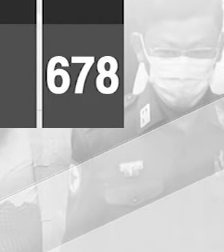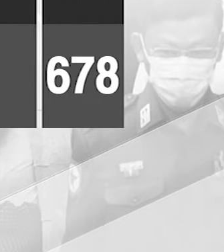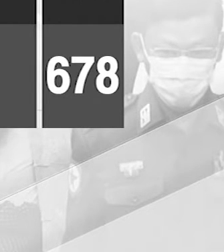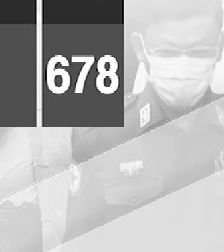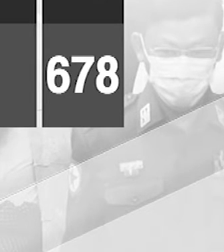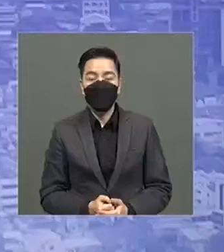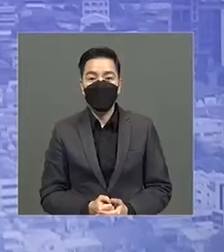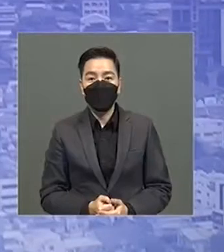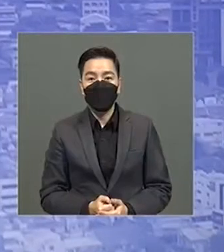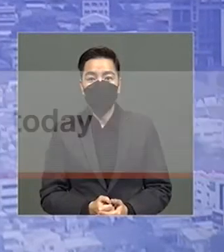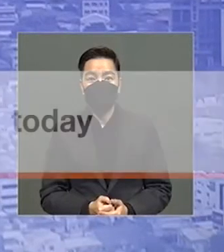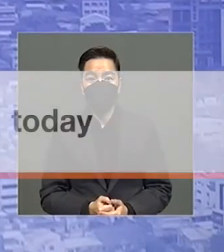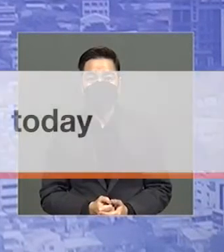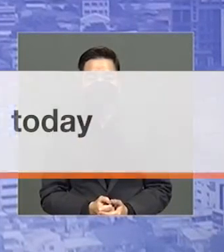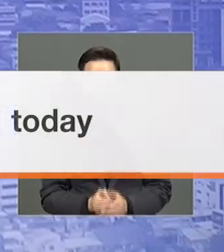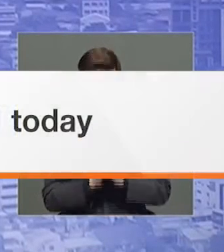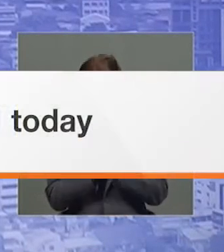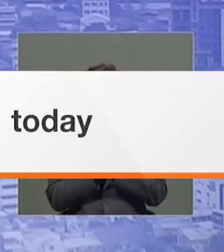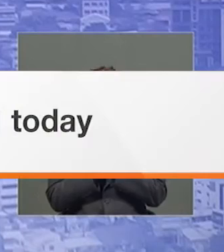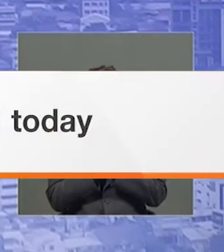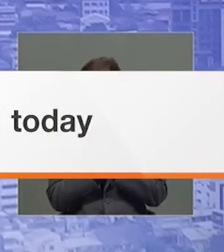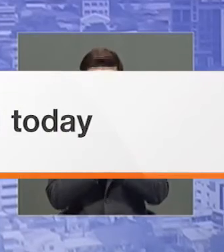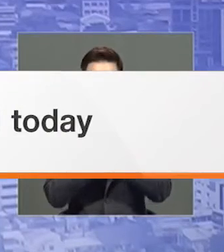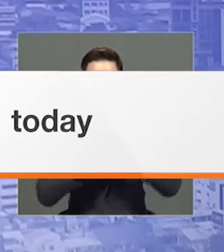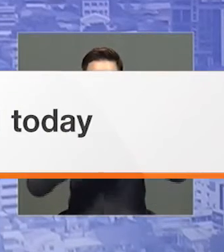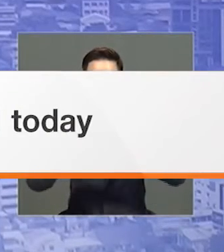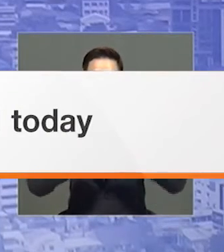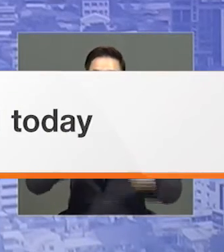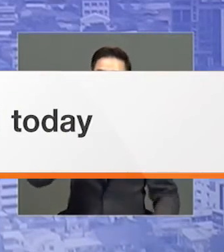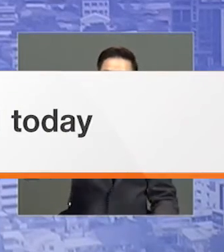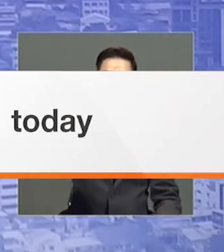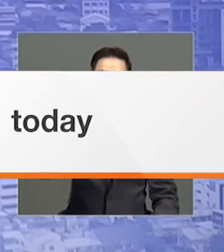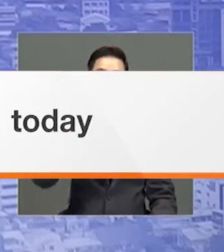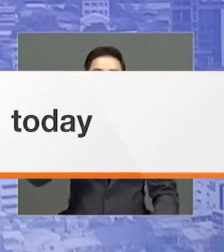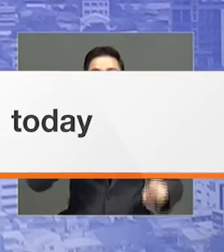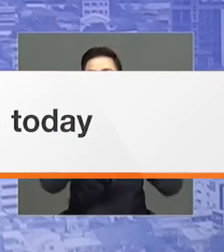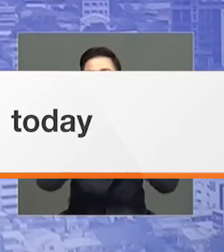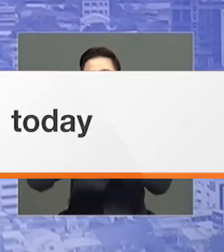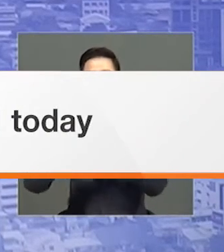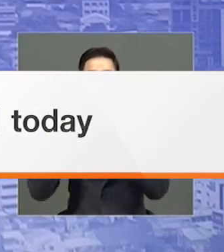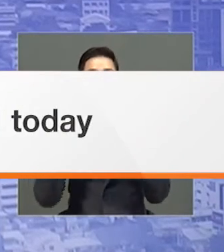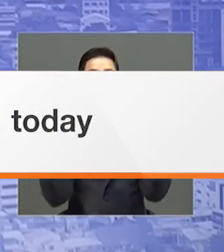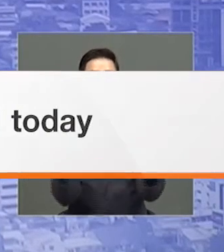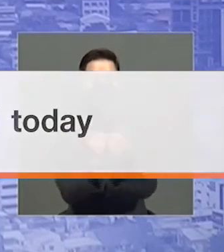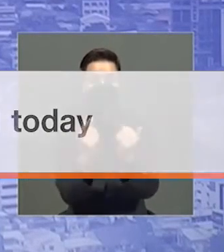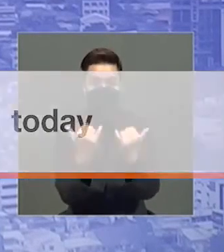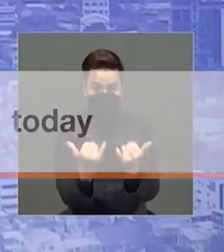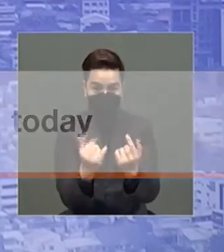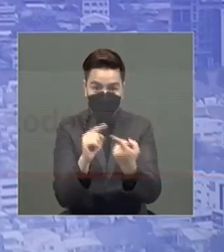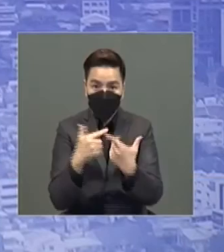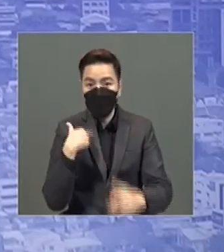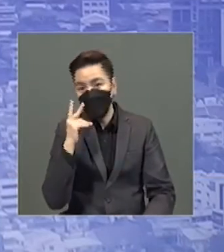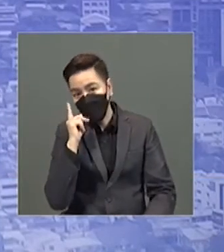ventilators. During the press briefing, the CCSA assistant spokesperson, Dr. Apisamai C. Rangsan, said that the number of